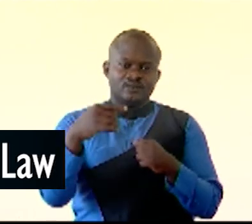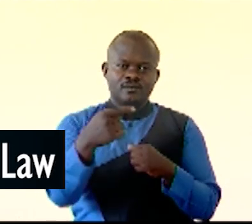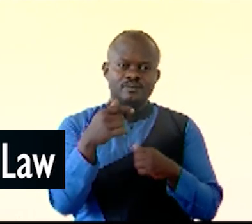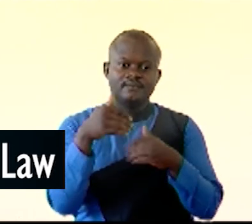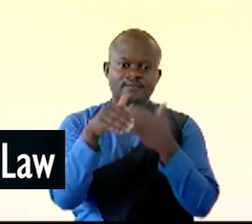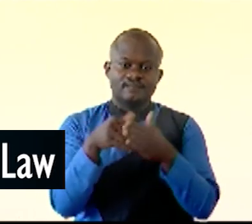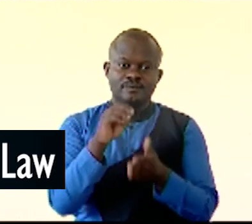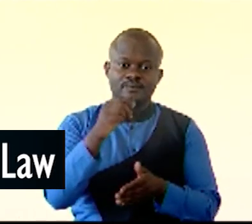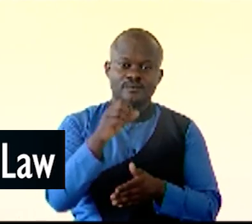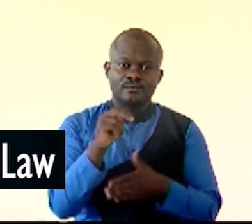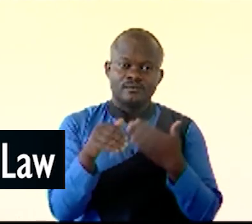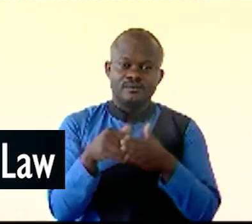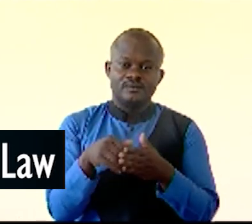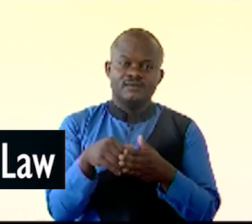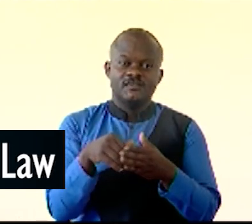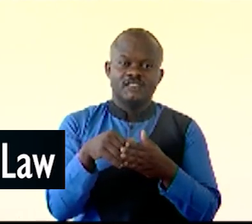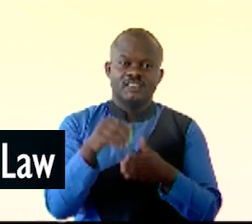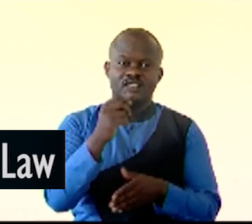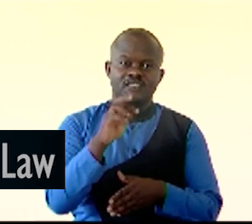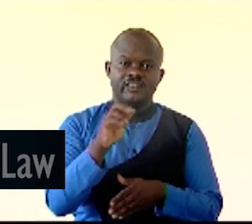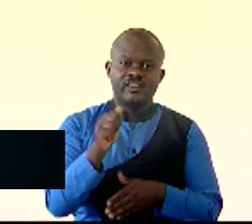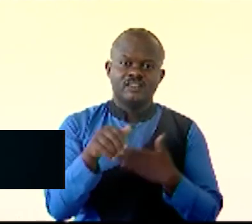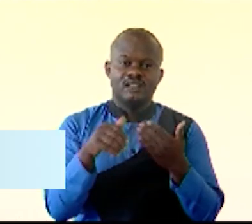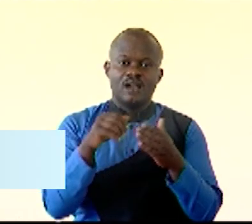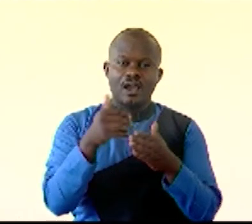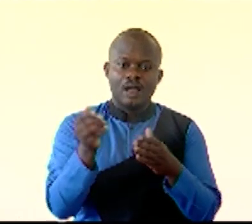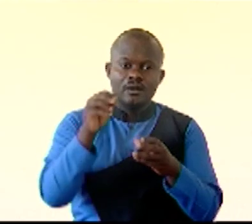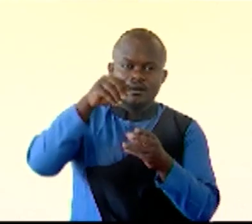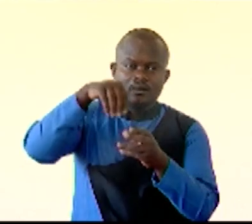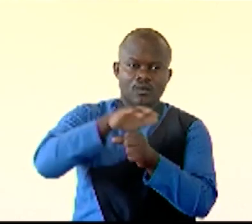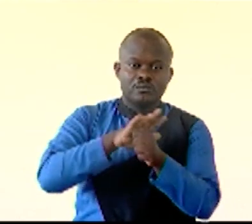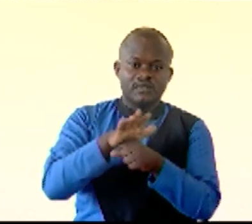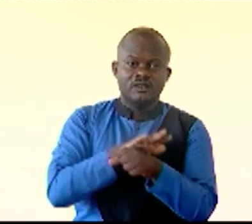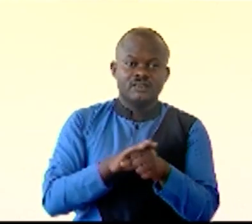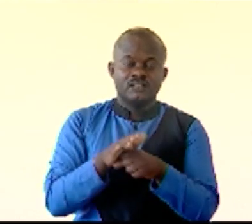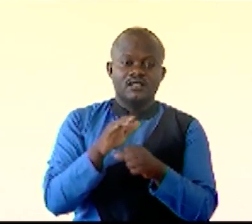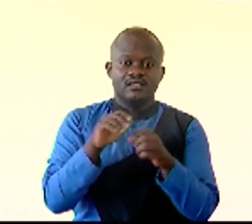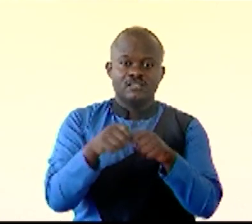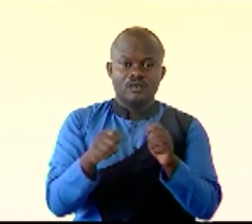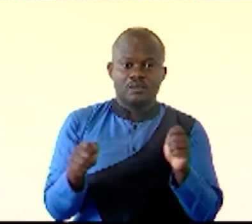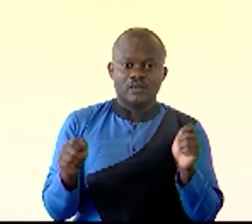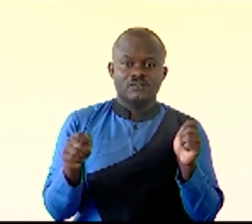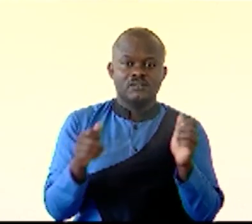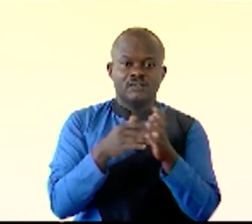completely decomposed, determine the mass of each product formed. So let us start with